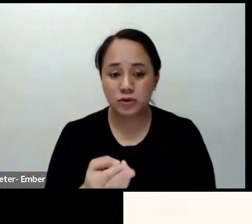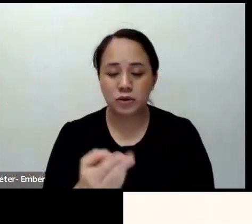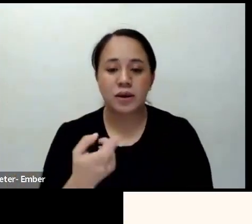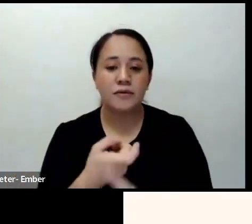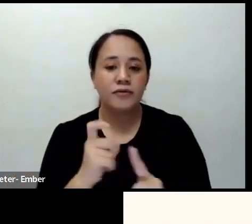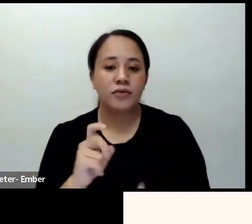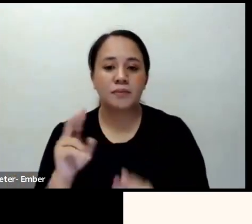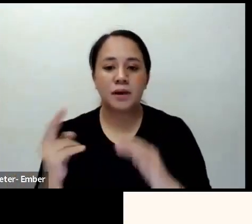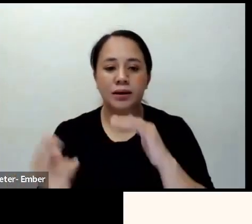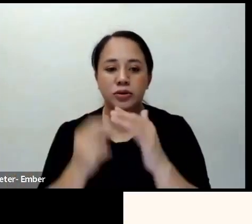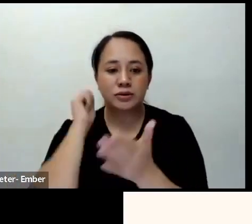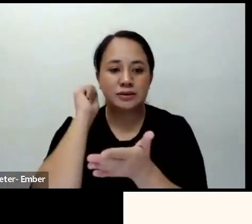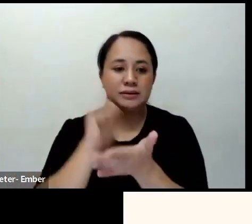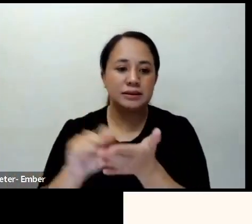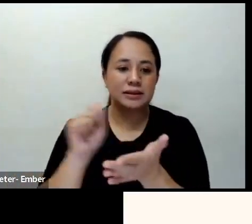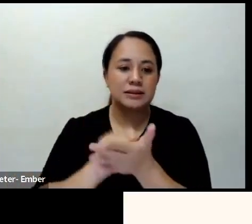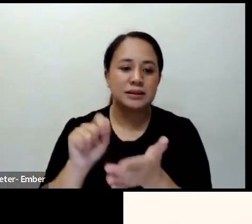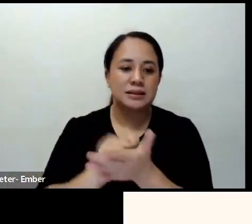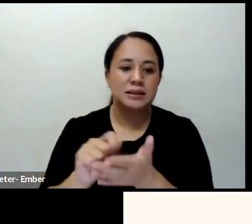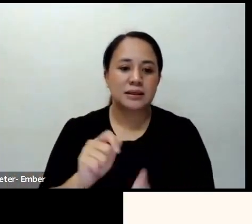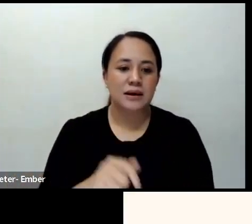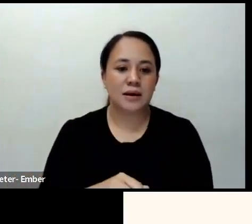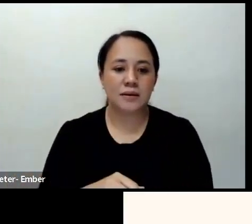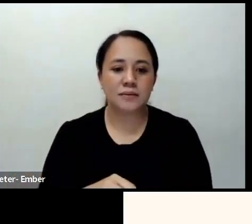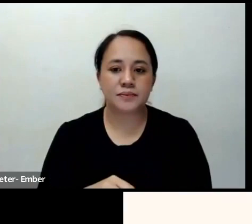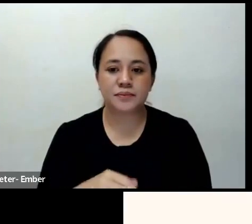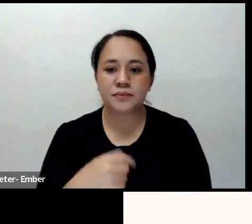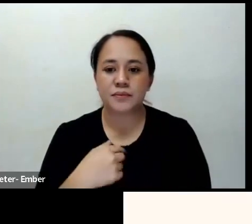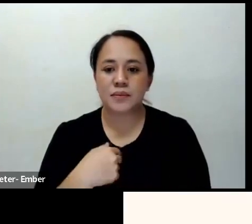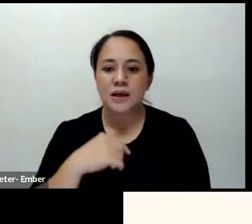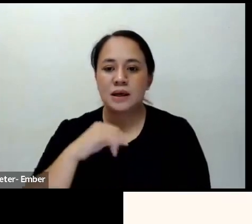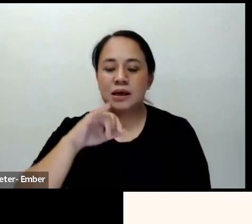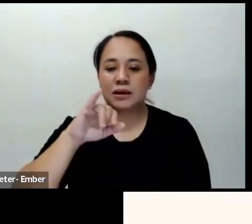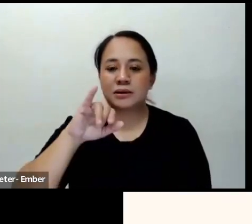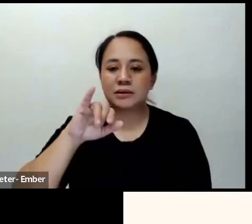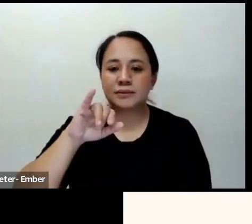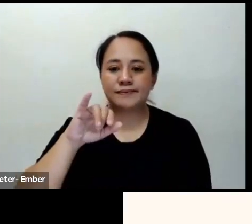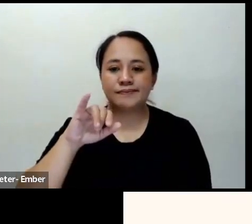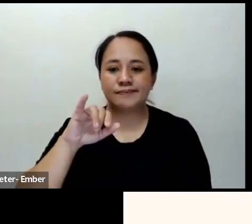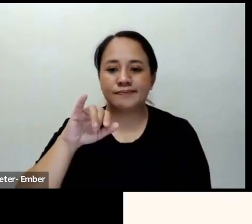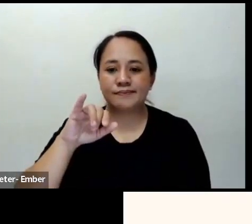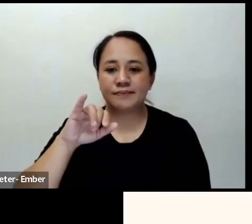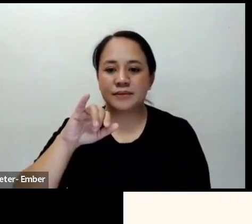Yusek GP Perez of the Commission on Population.